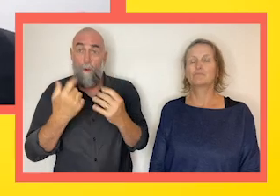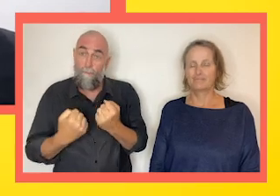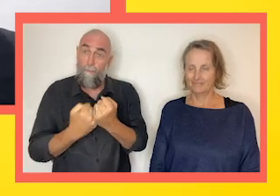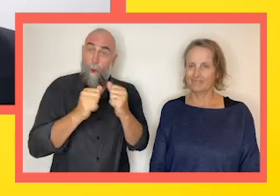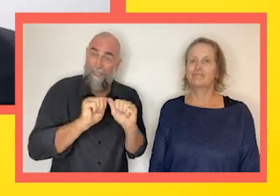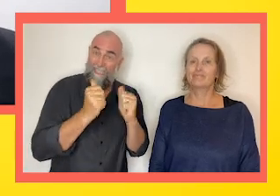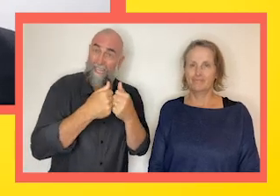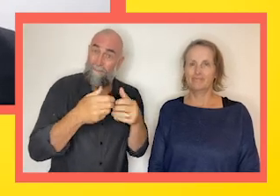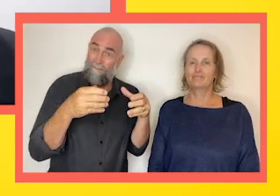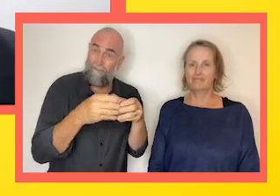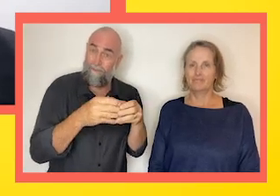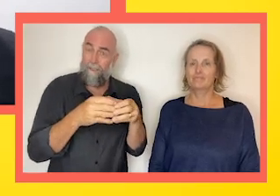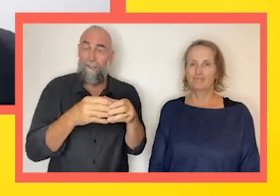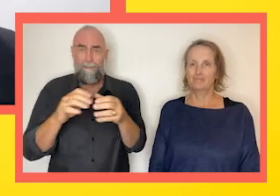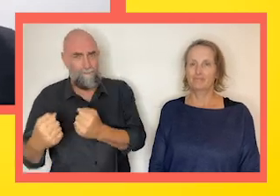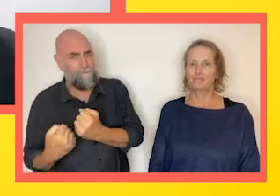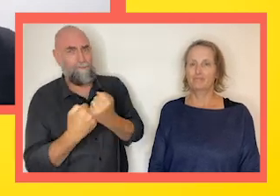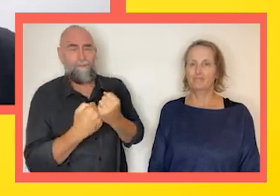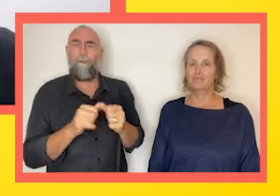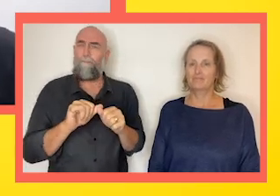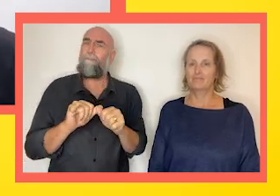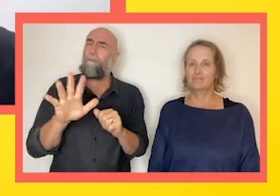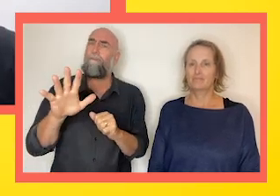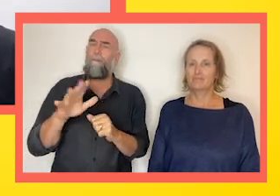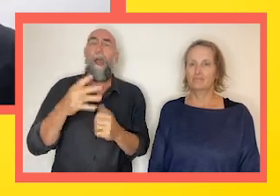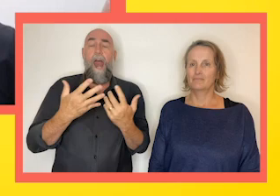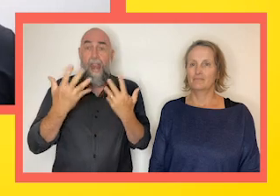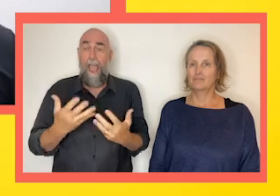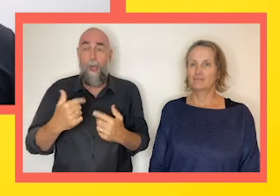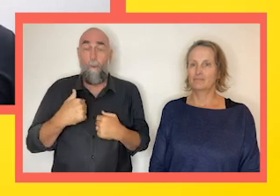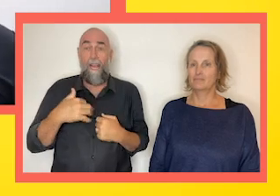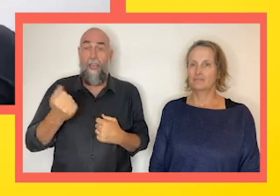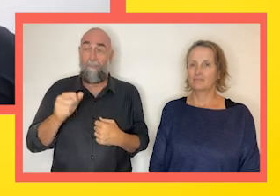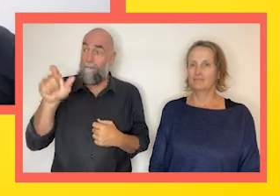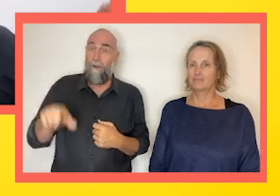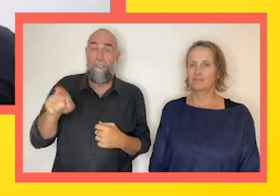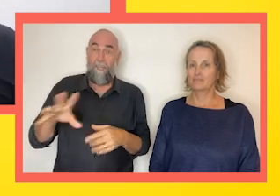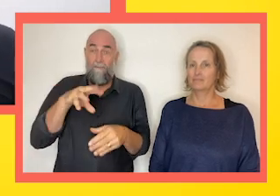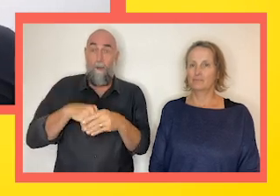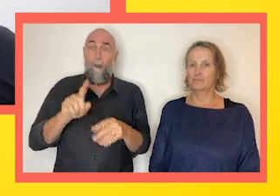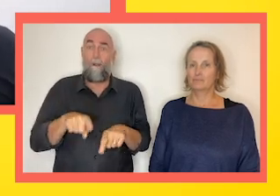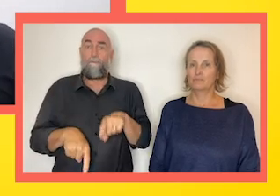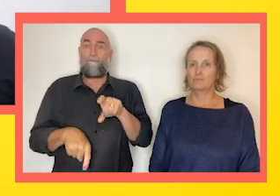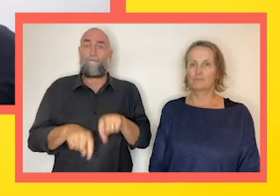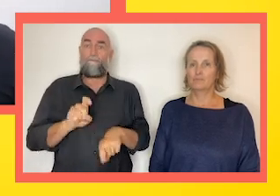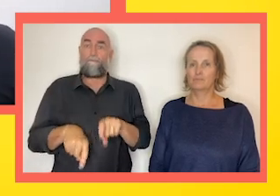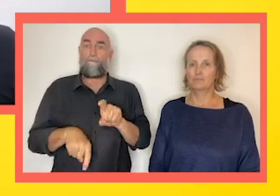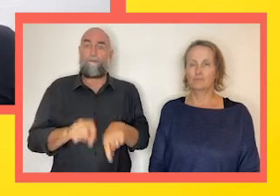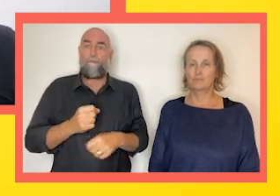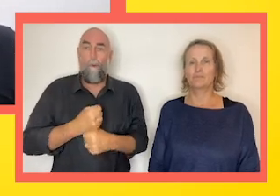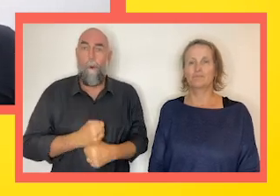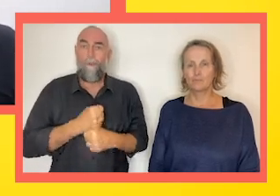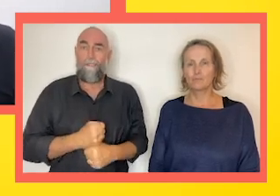They're doing amazing things every single month. And finally, we have a para equestrian here on the show at You Little Ripper, one of our